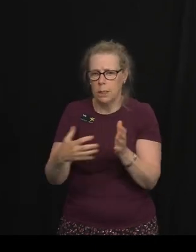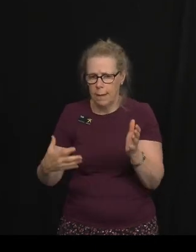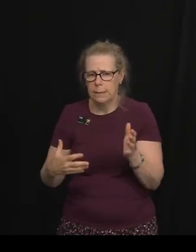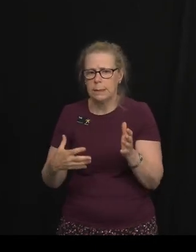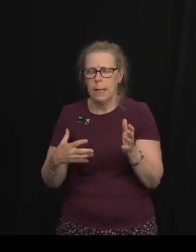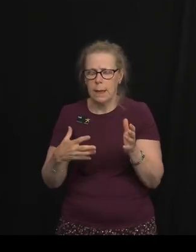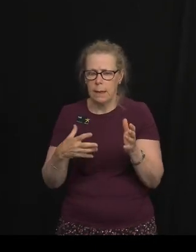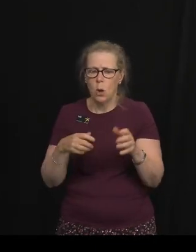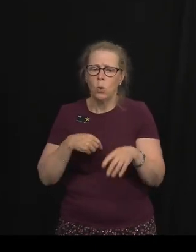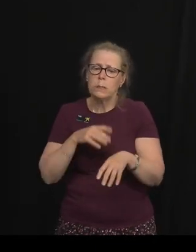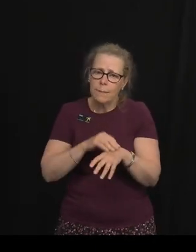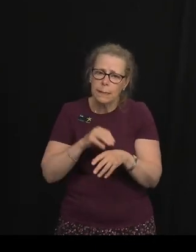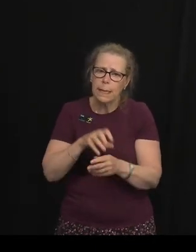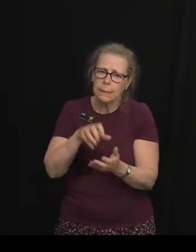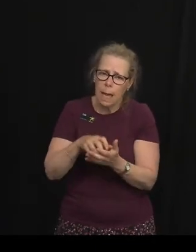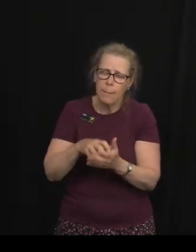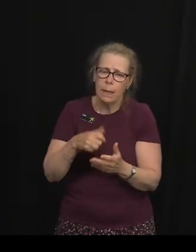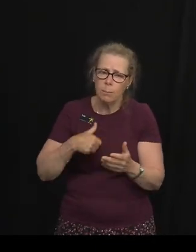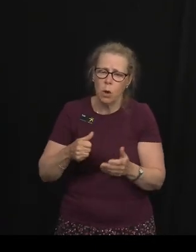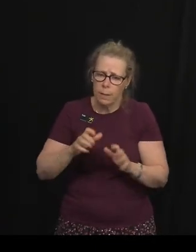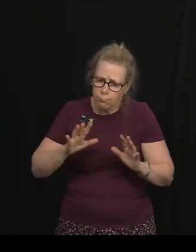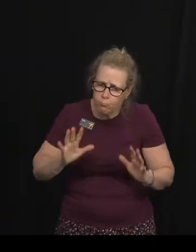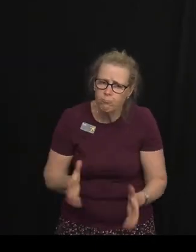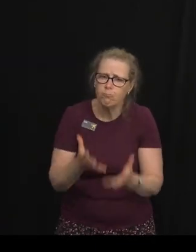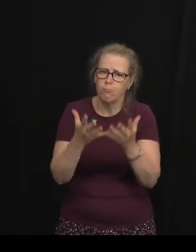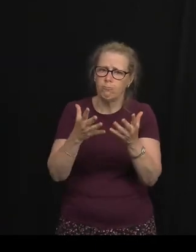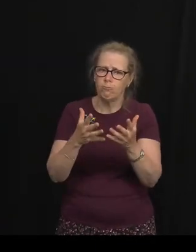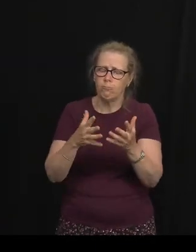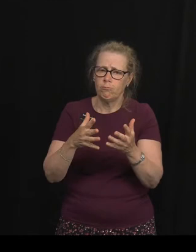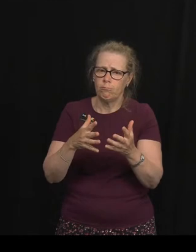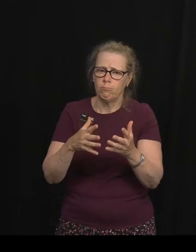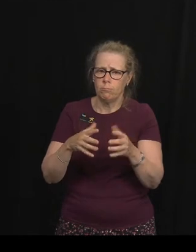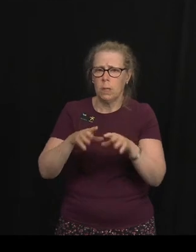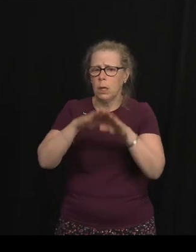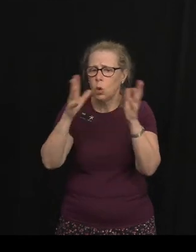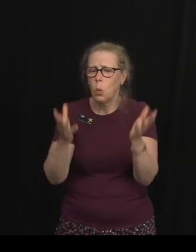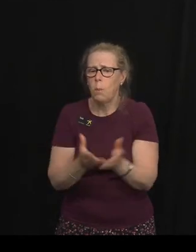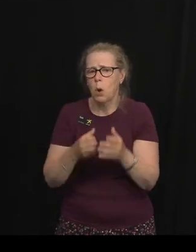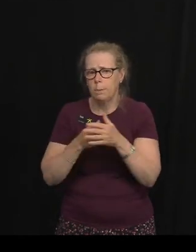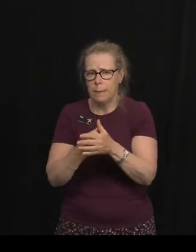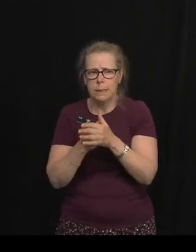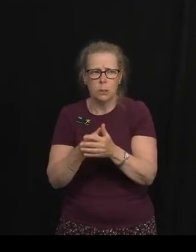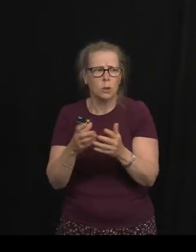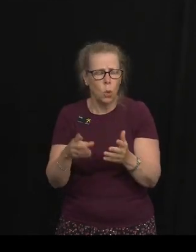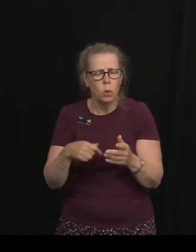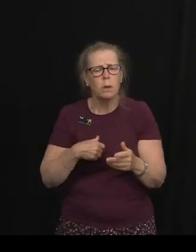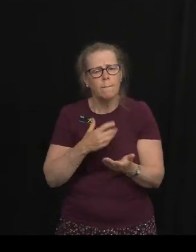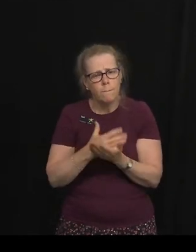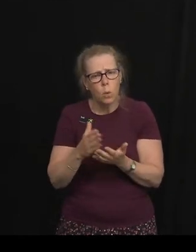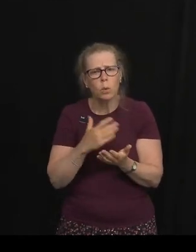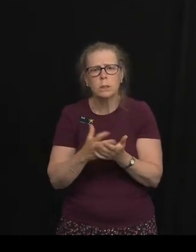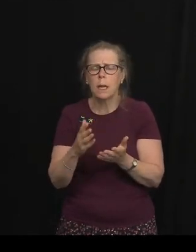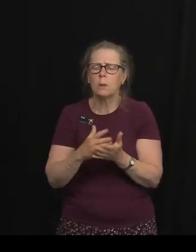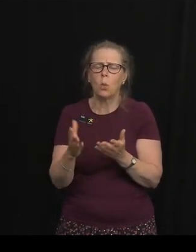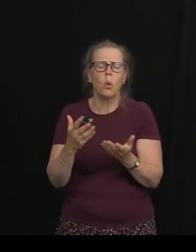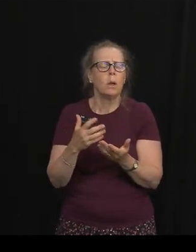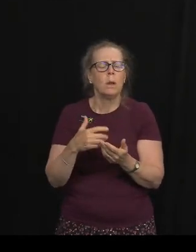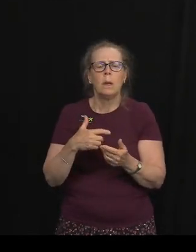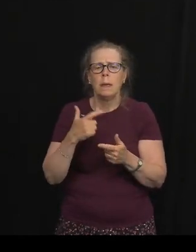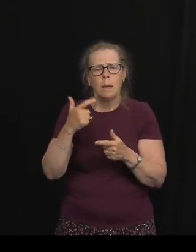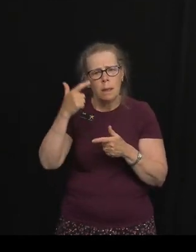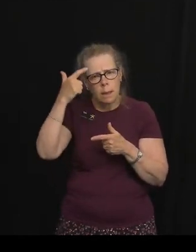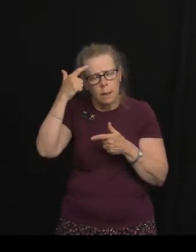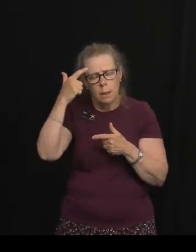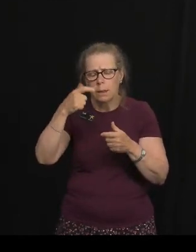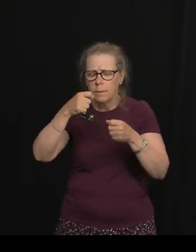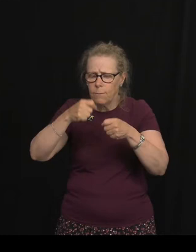to push on our end or drill the tunnel from both ends, so to speak. So keep on doing that and not lose faith and not lose